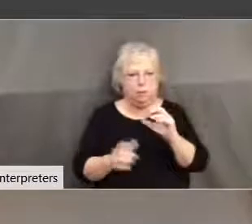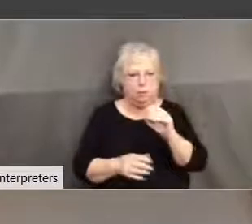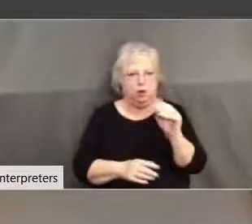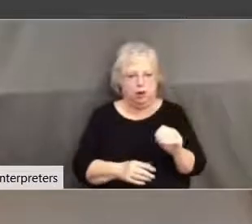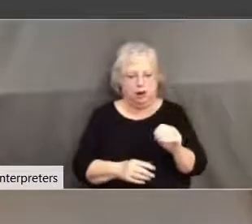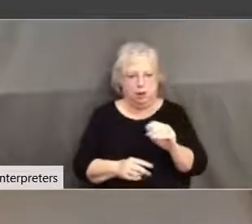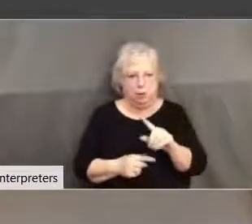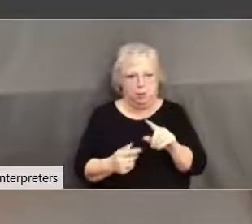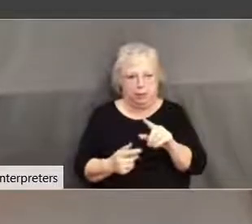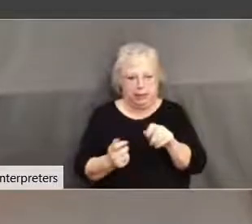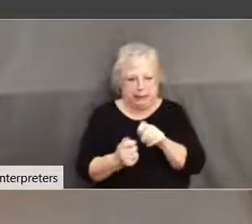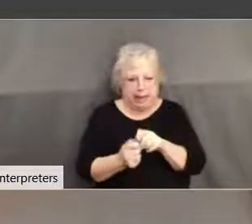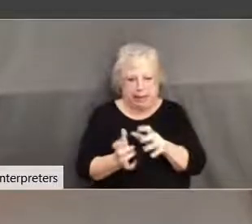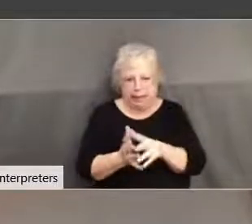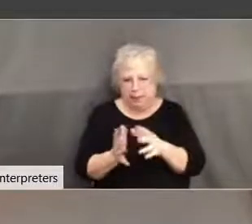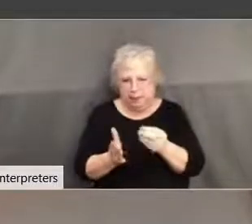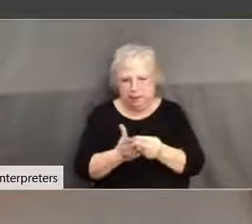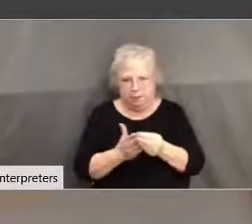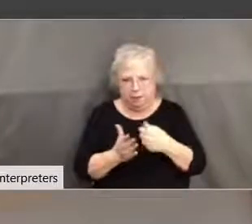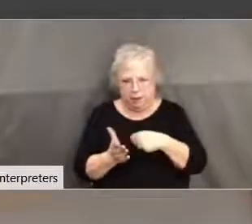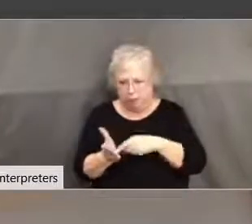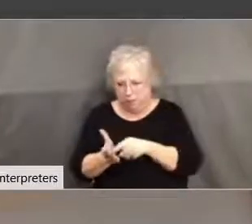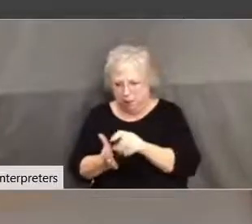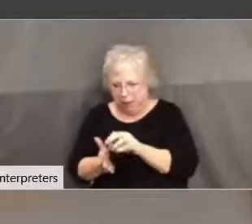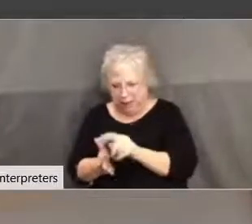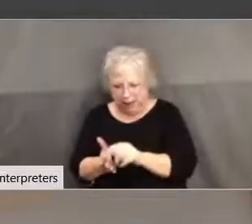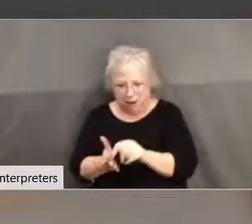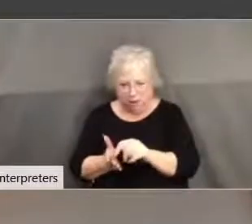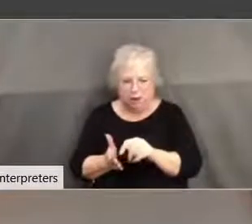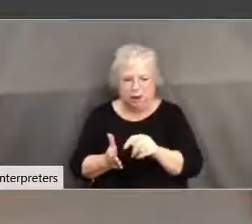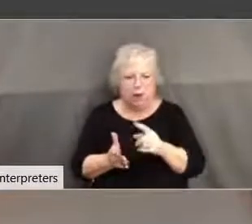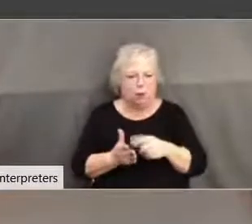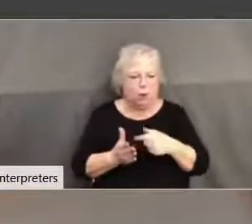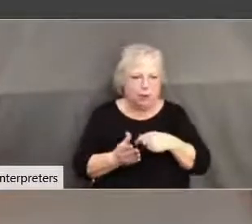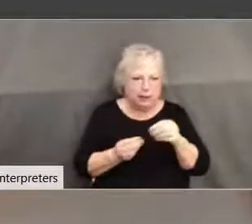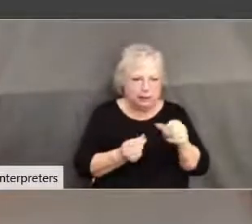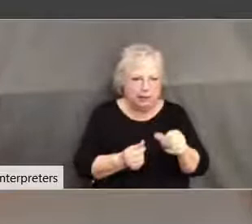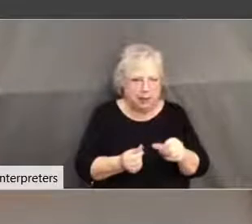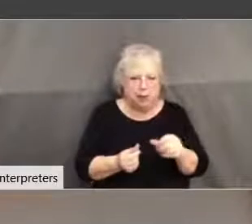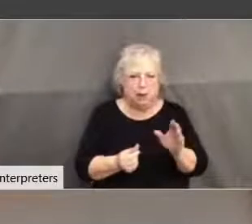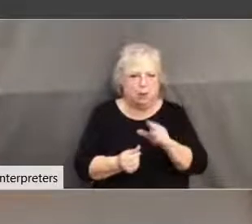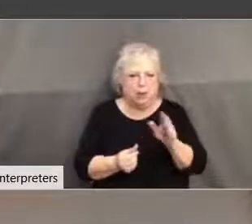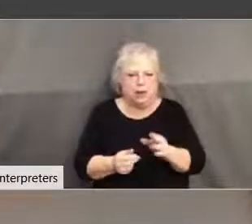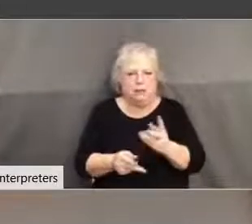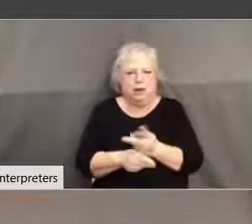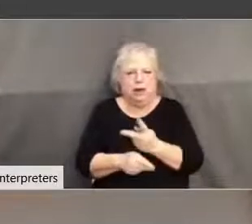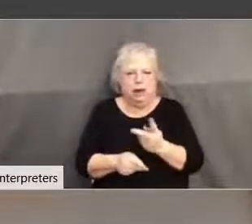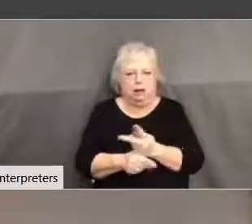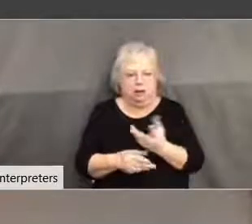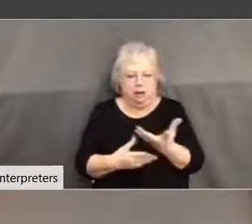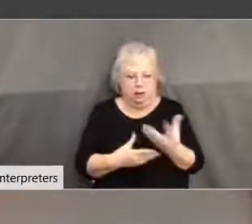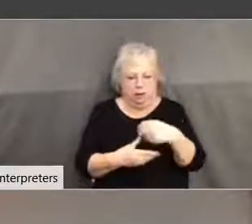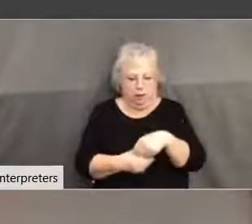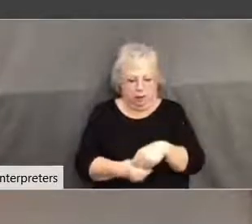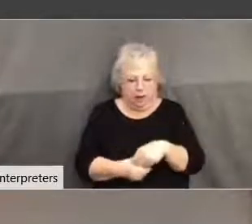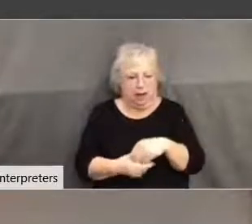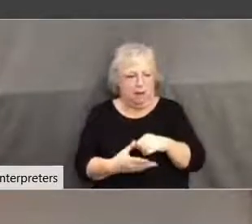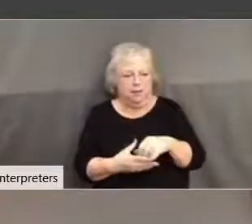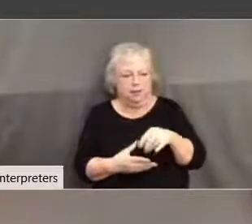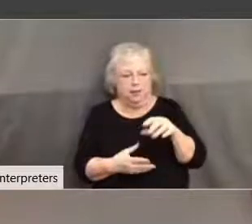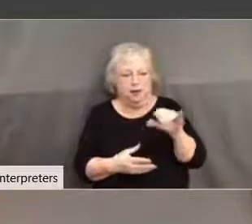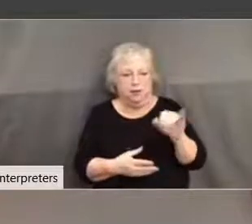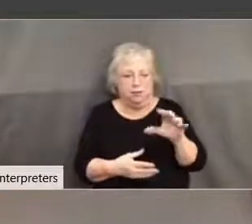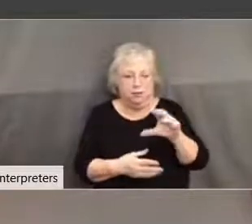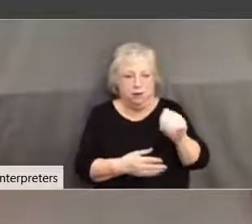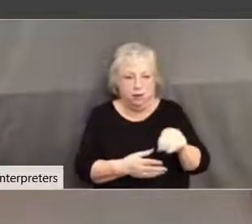the amount we paid out and what we spend. We never calculate in that they build in a